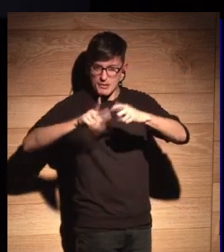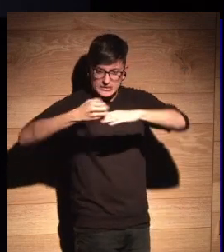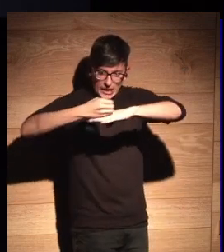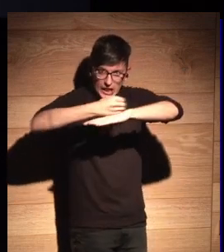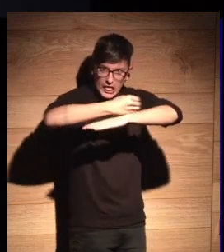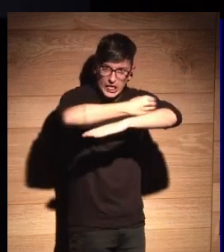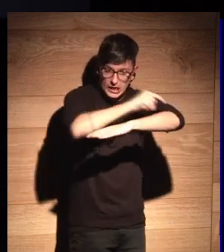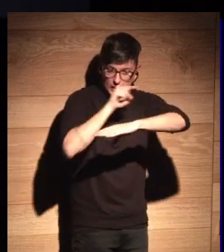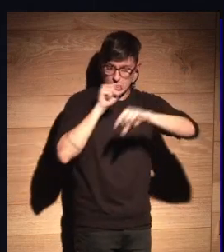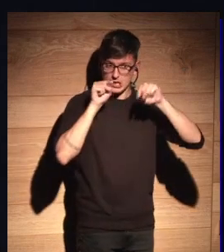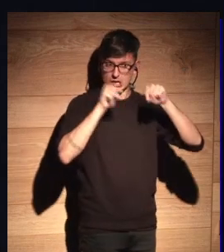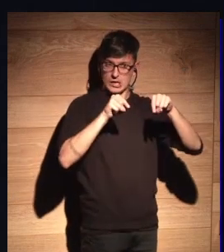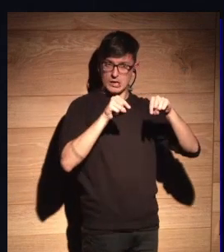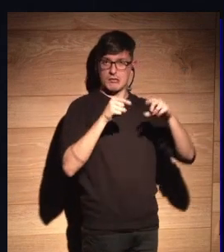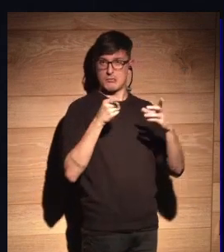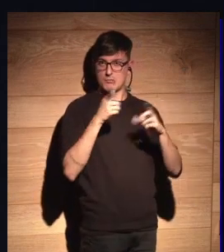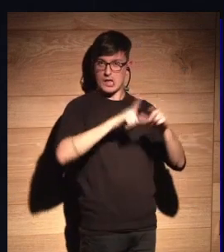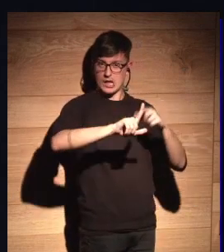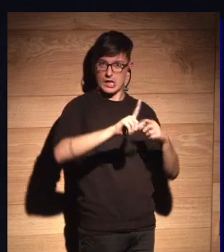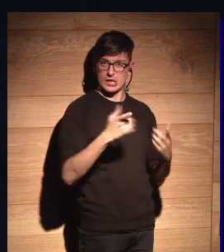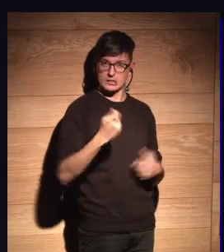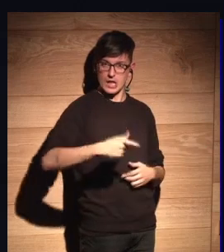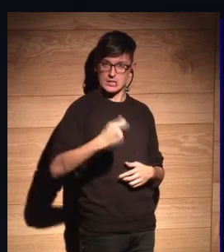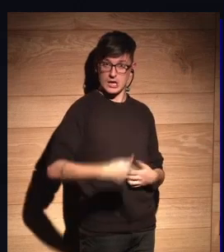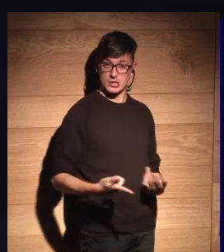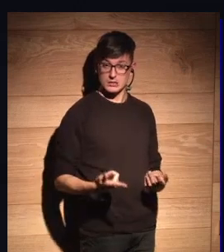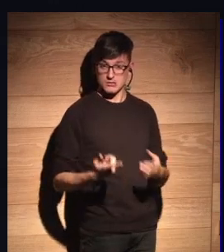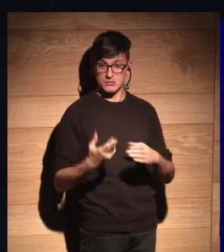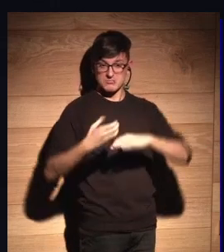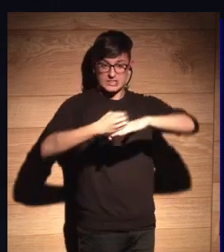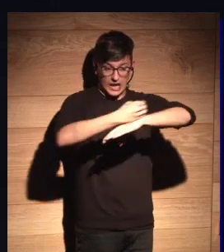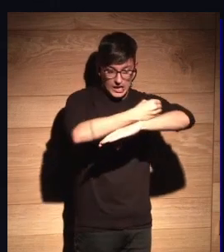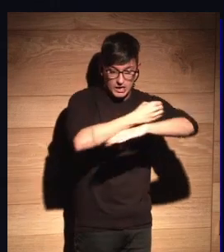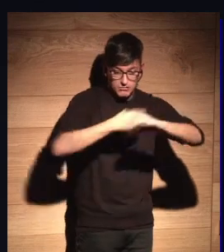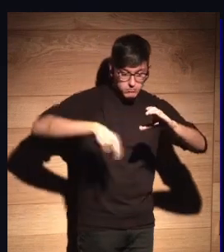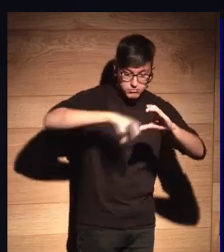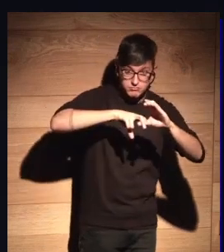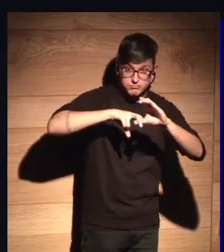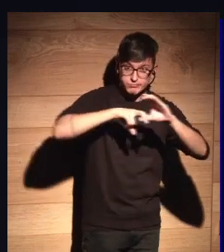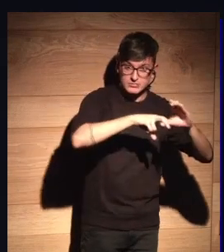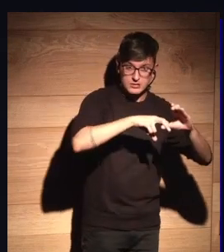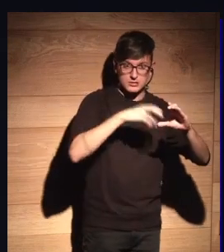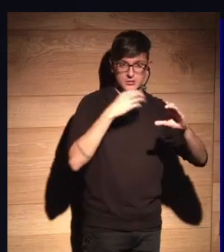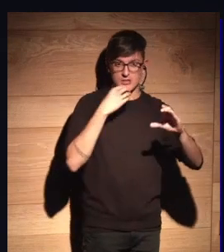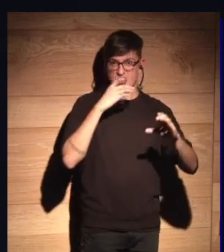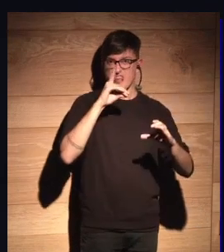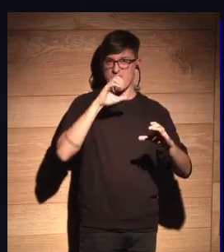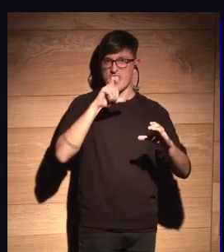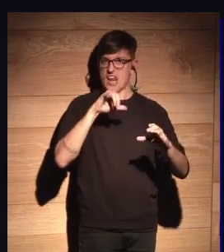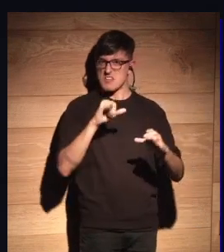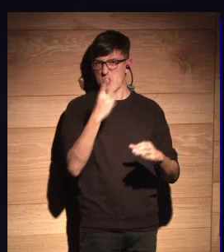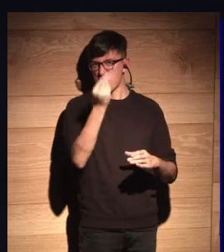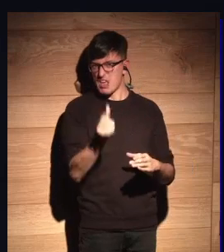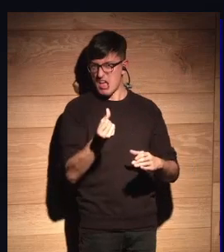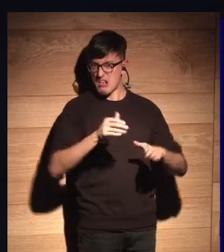And, you would get on the train, and in Delhi, you'd spend 2 days to get to